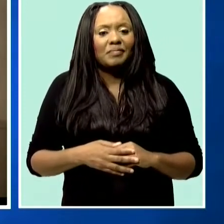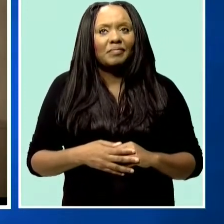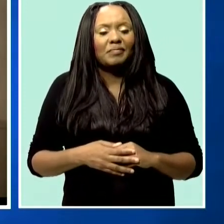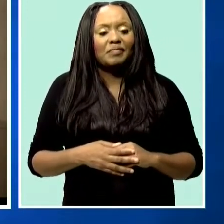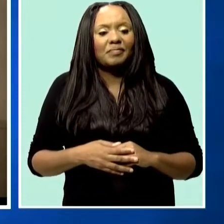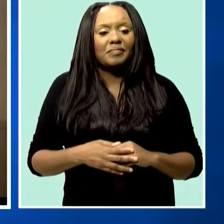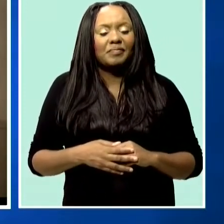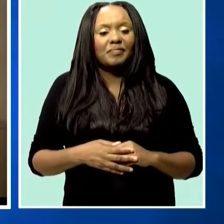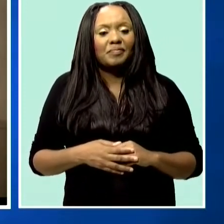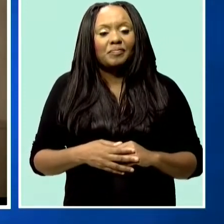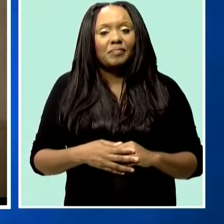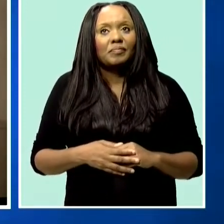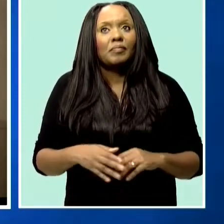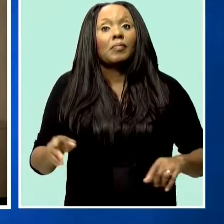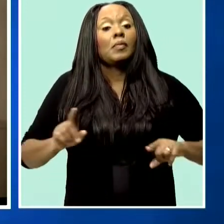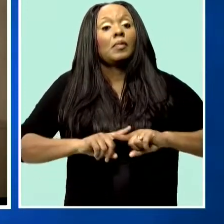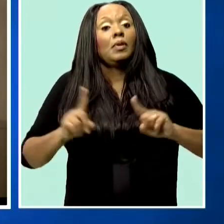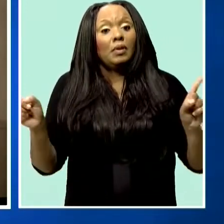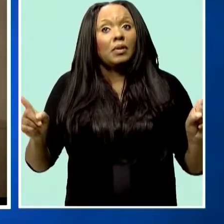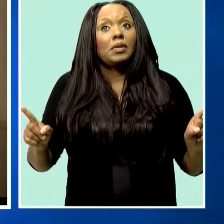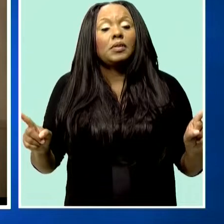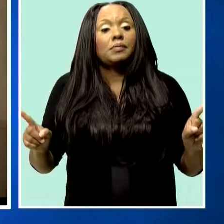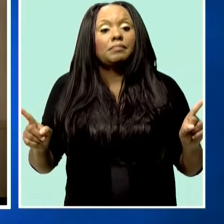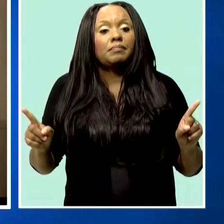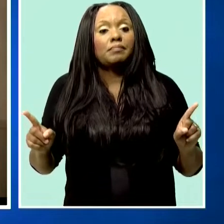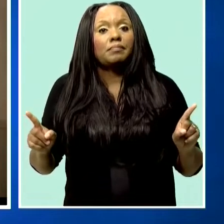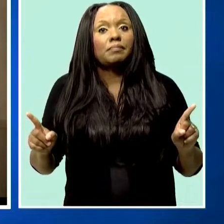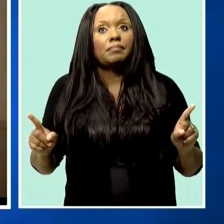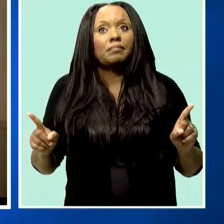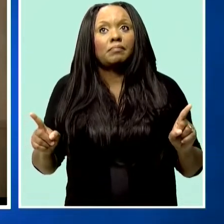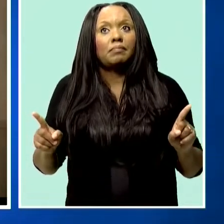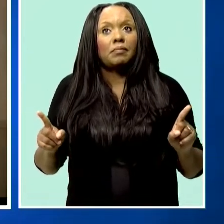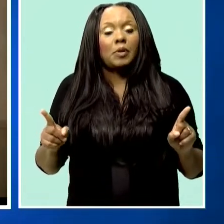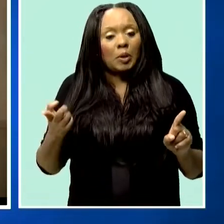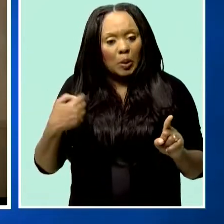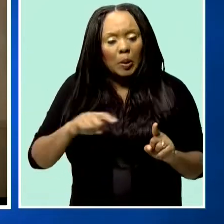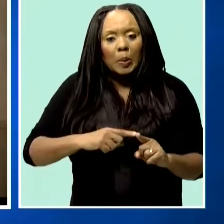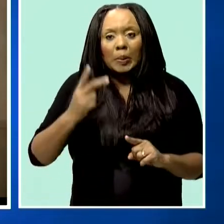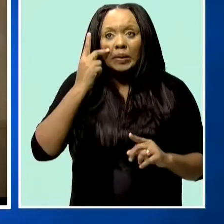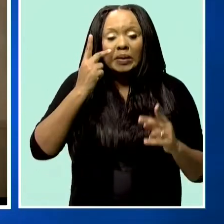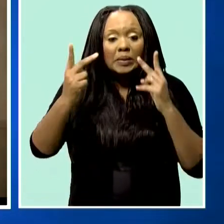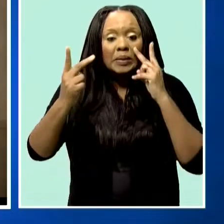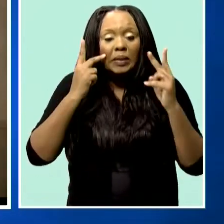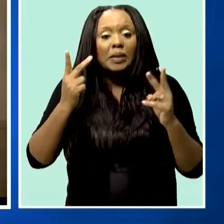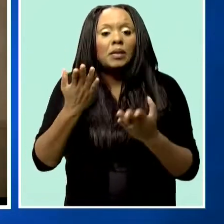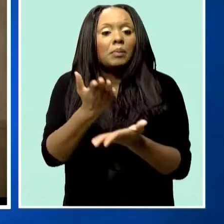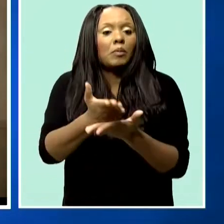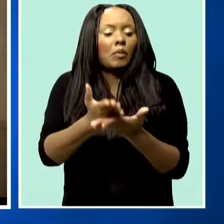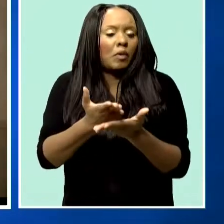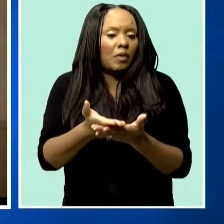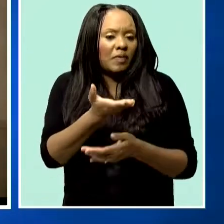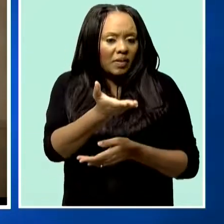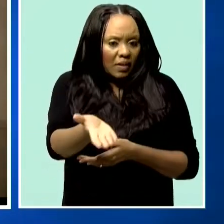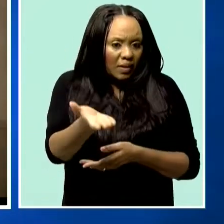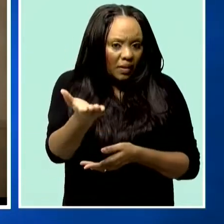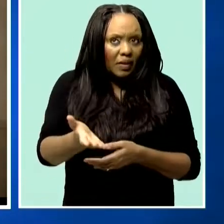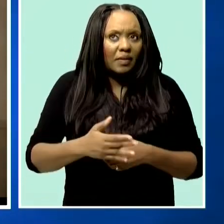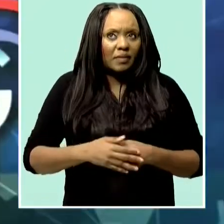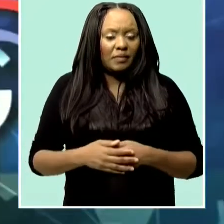Yet again, res ipsa loquitur. The facts speak for